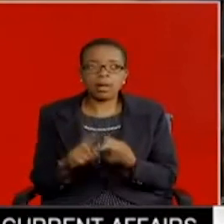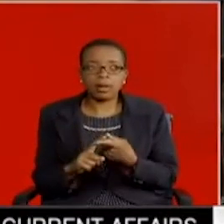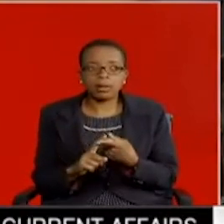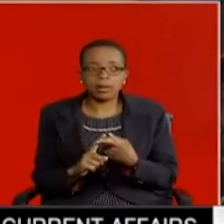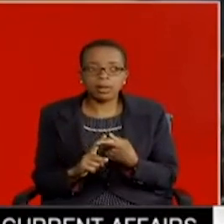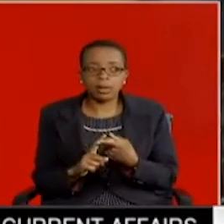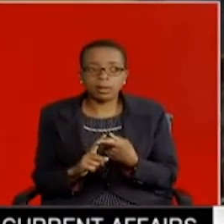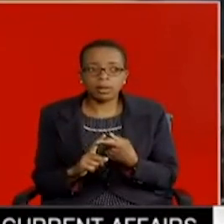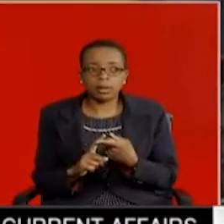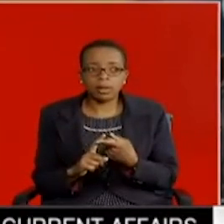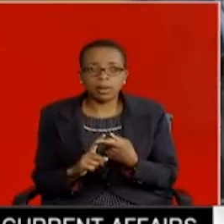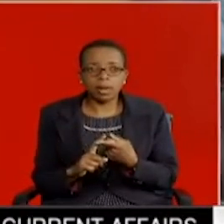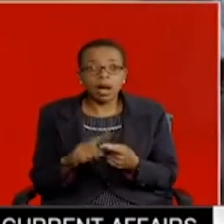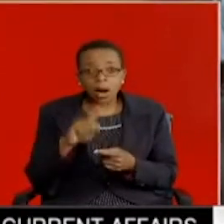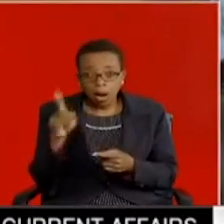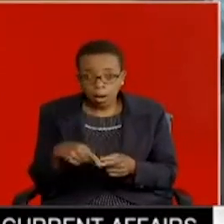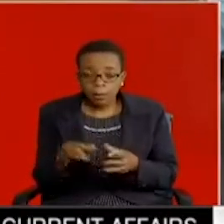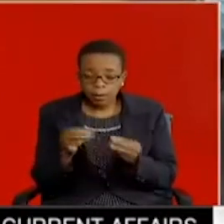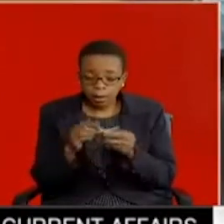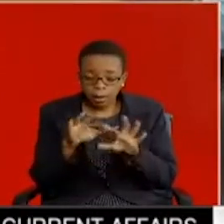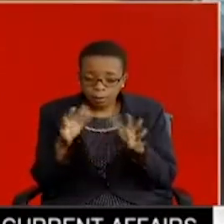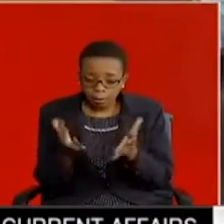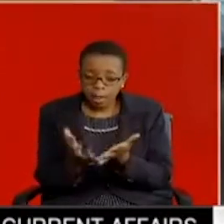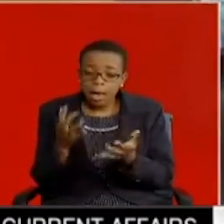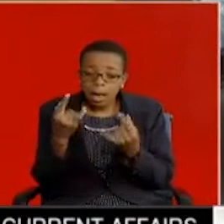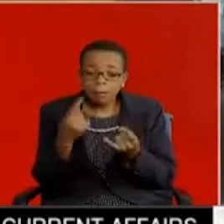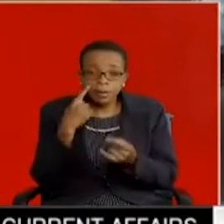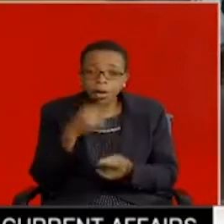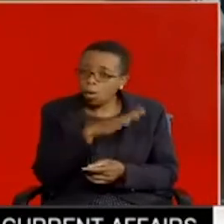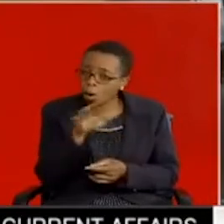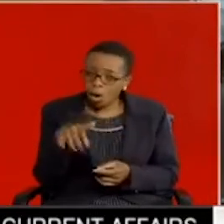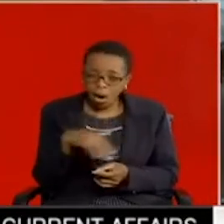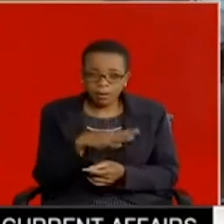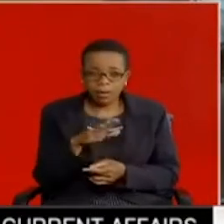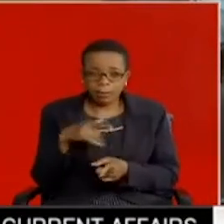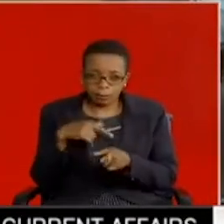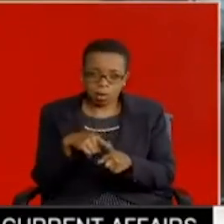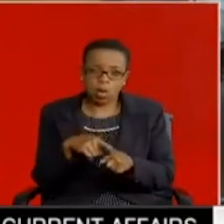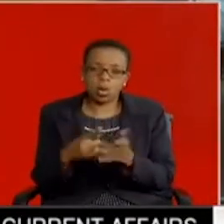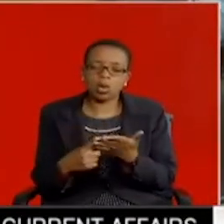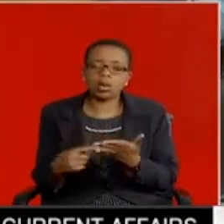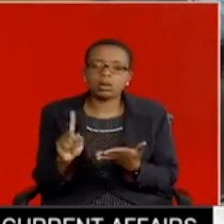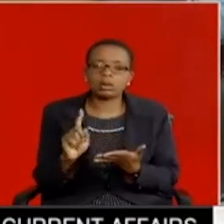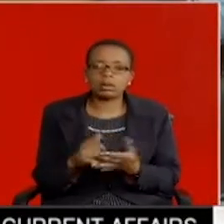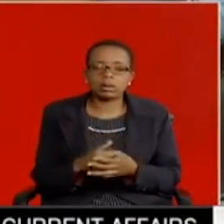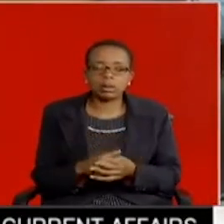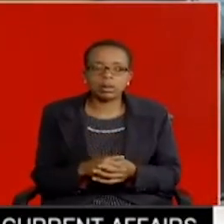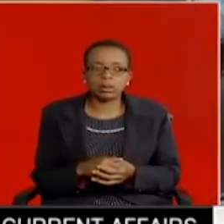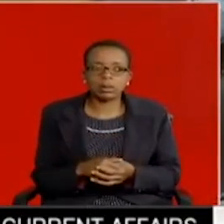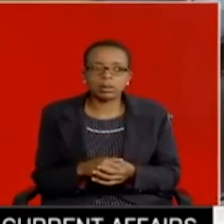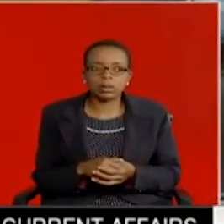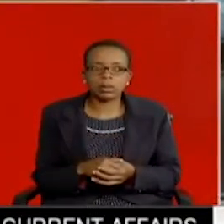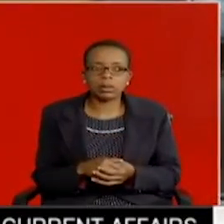he had to come with the consignment and make sure that all procedures are being followed.